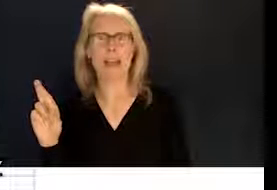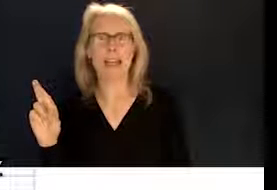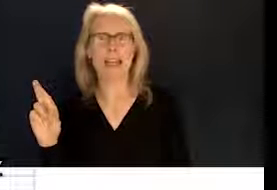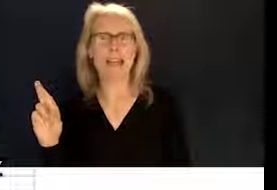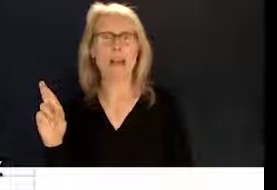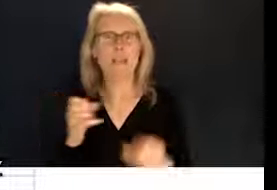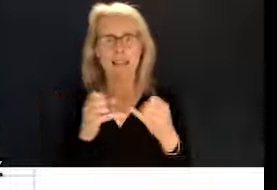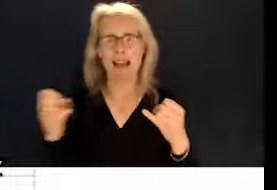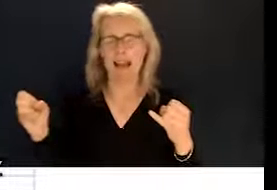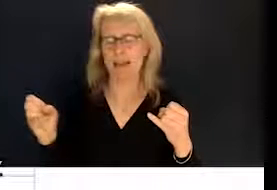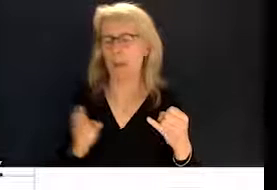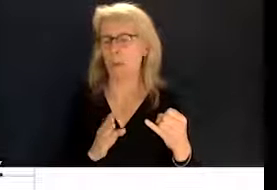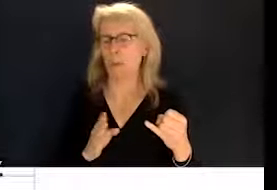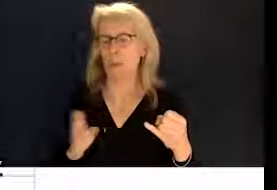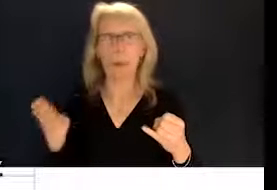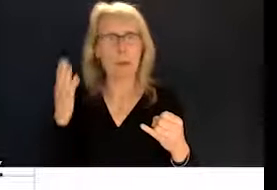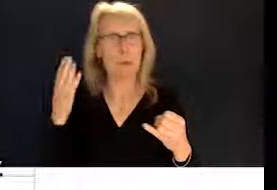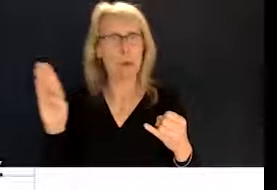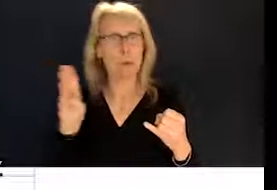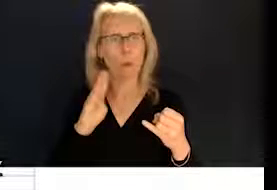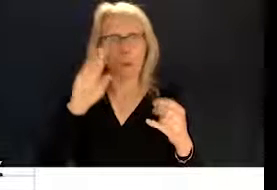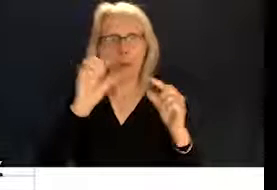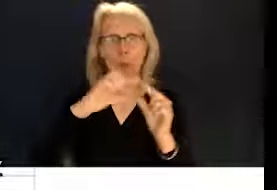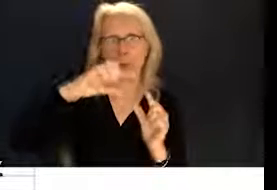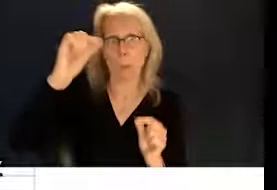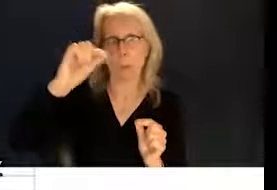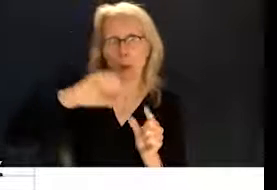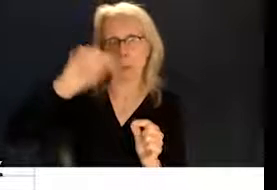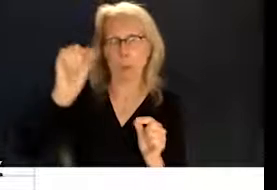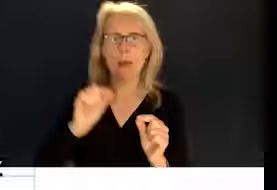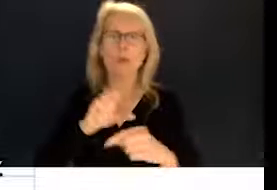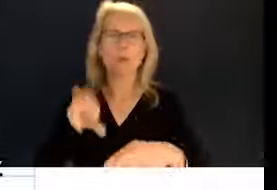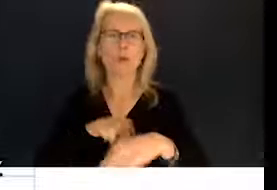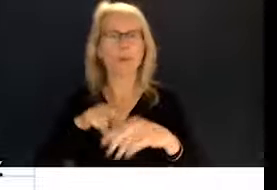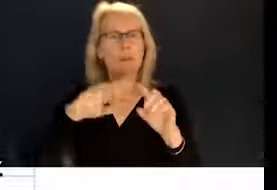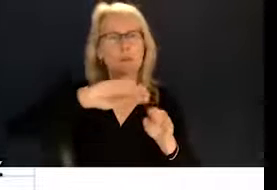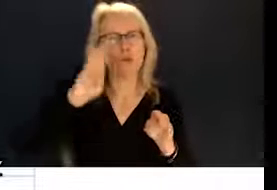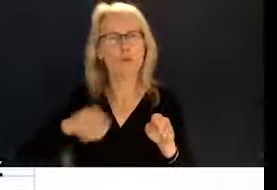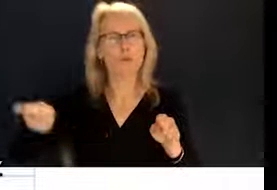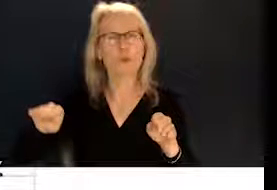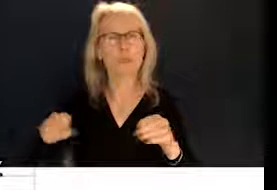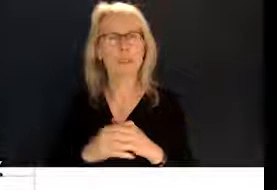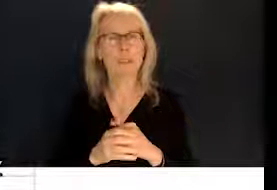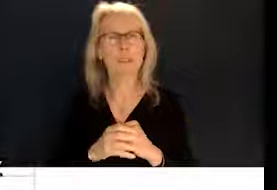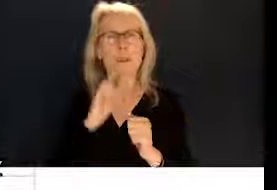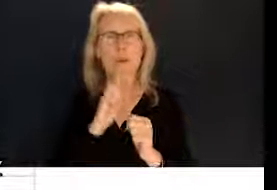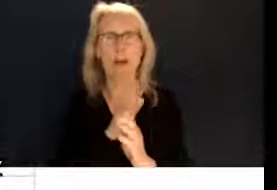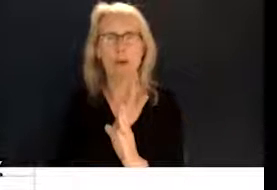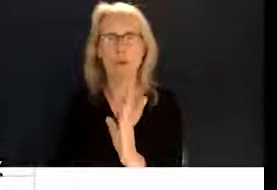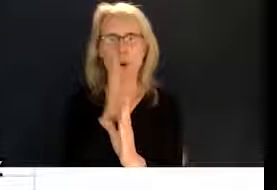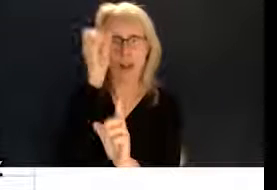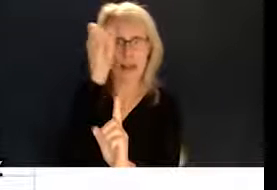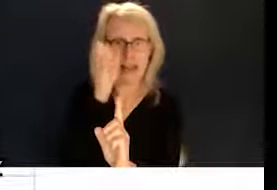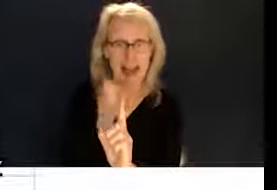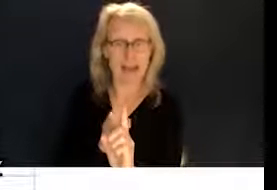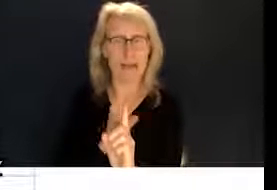dashed line, and that blue shaded area of the normal distribution curve did not overlap that dashed line, then that means that